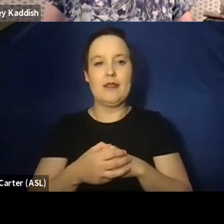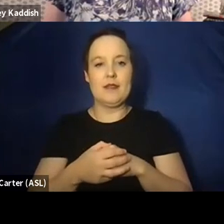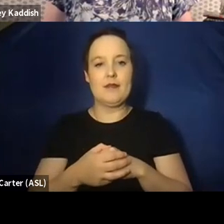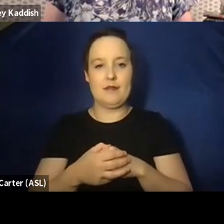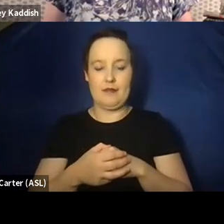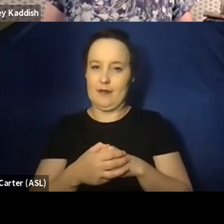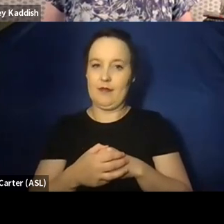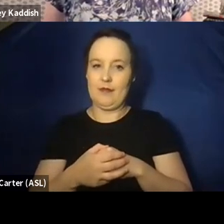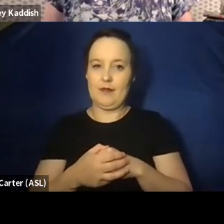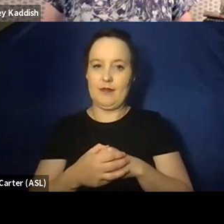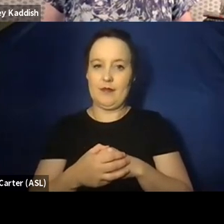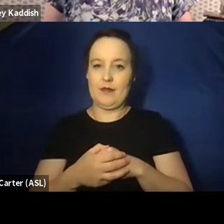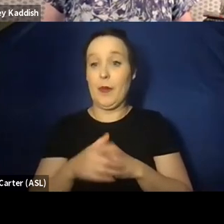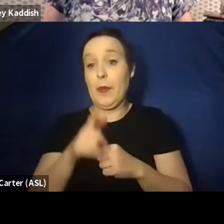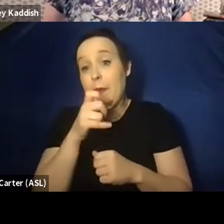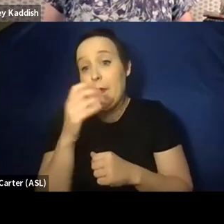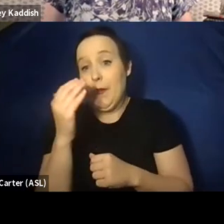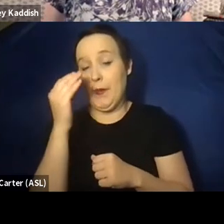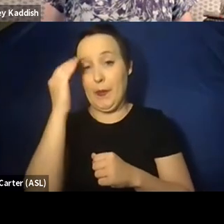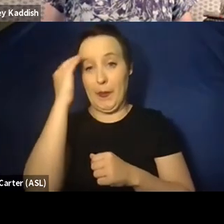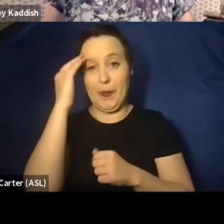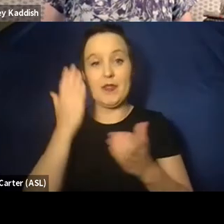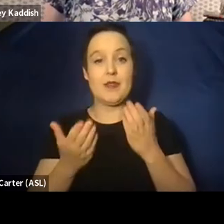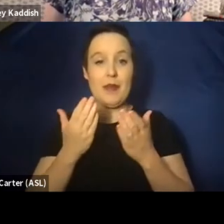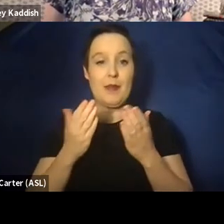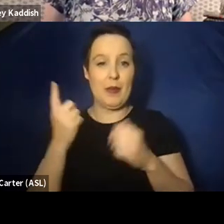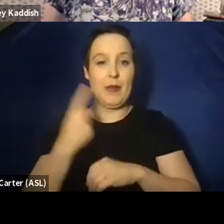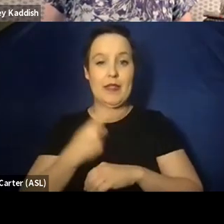maybe, who knows, maybe hopefully someday.